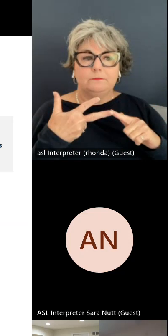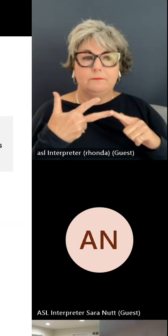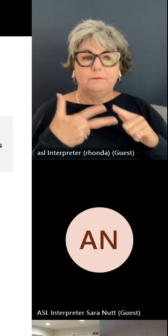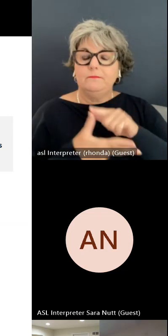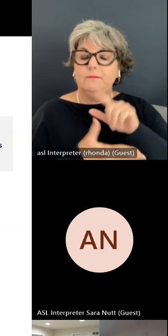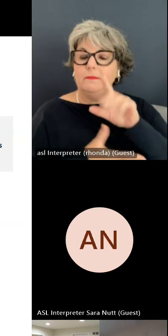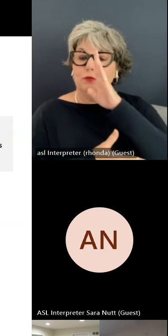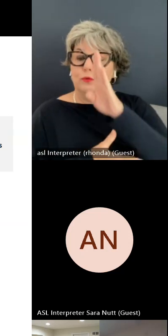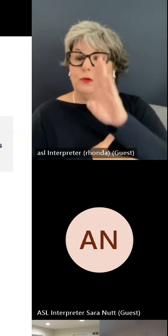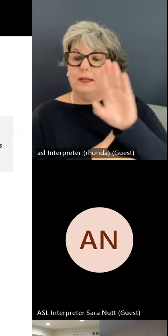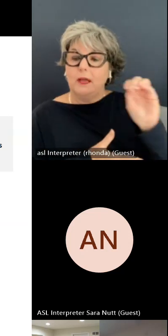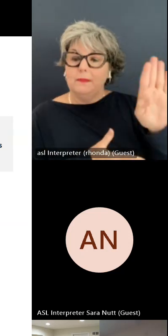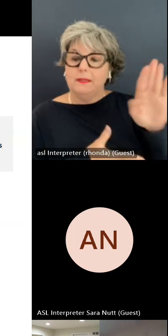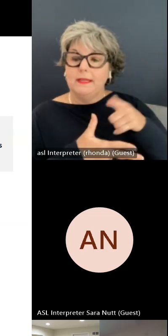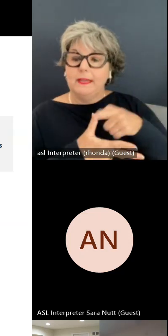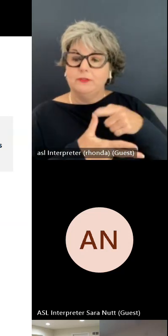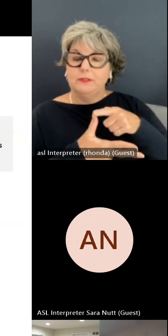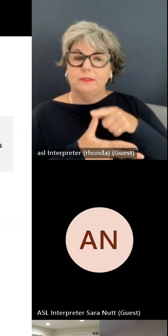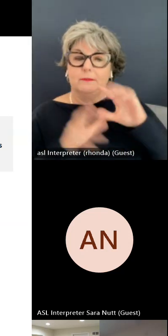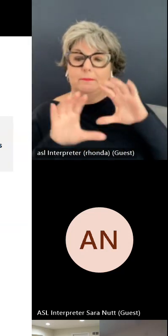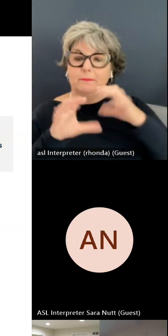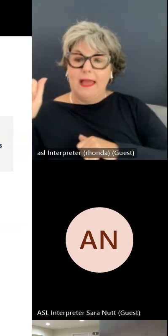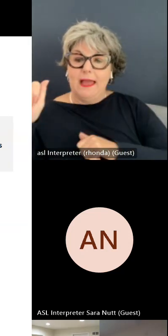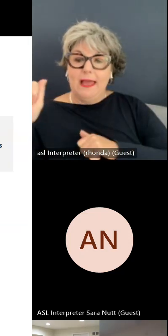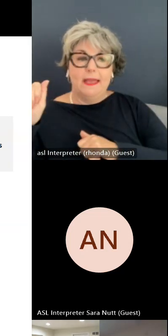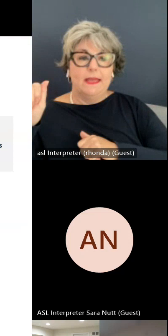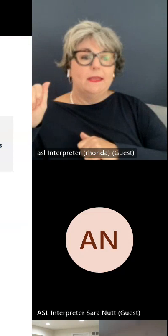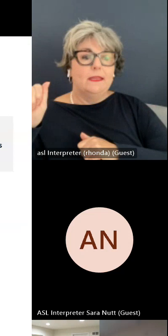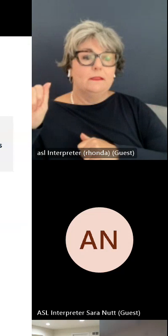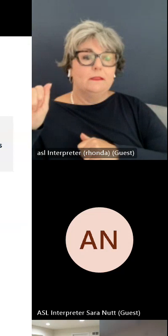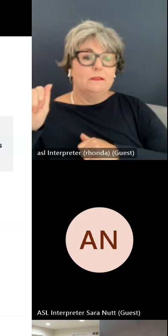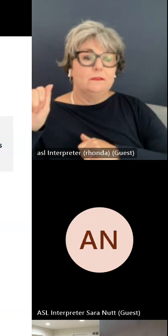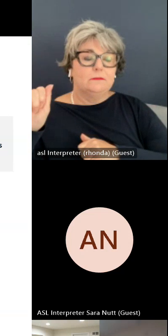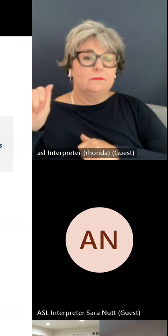is broken out by Category A. Now, when you do an